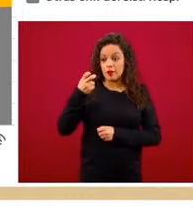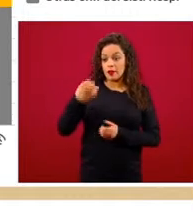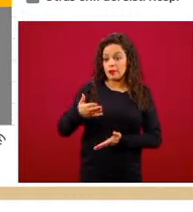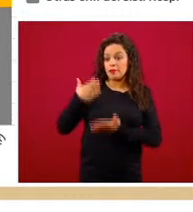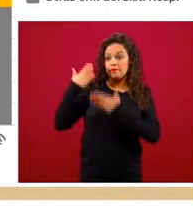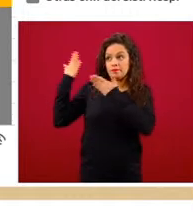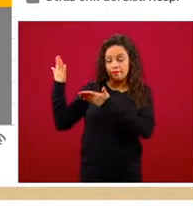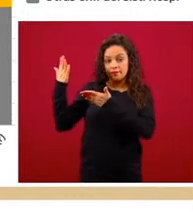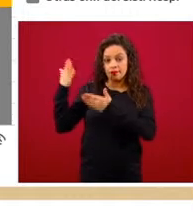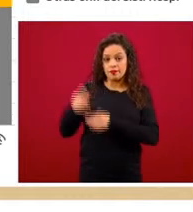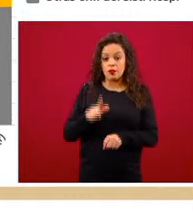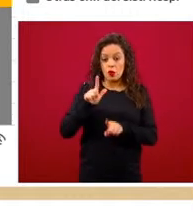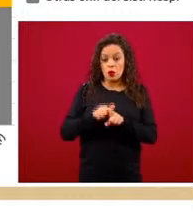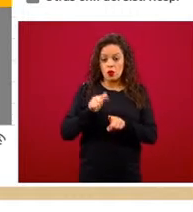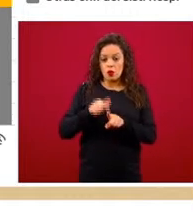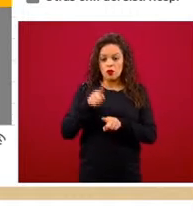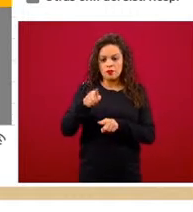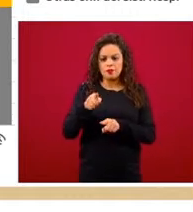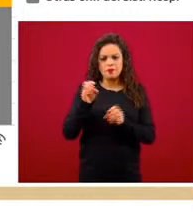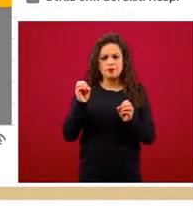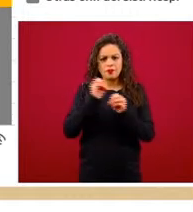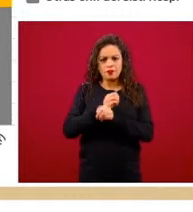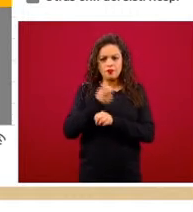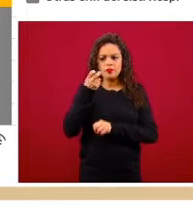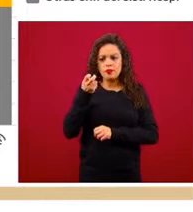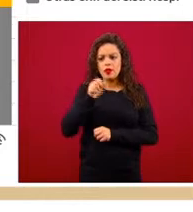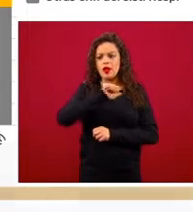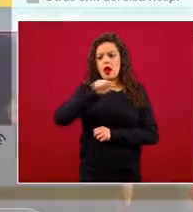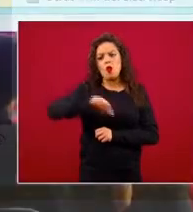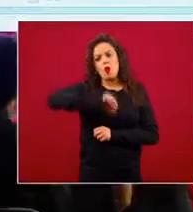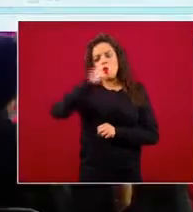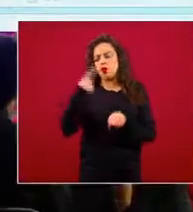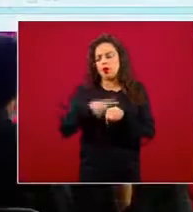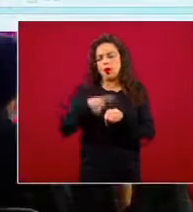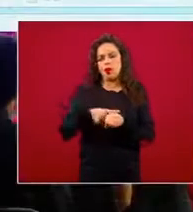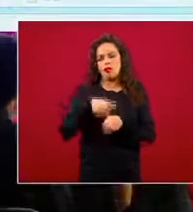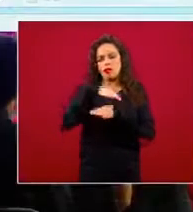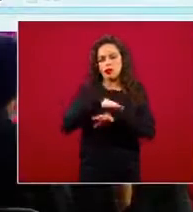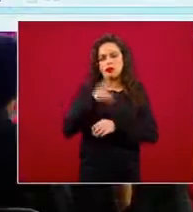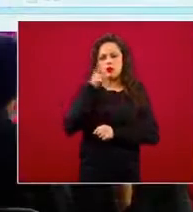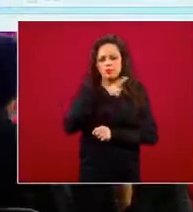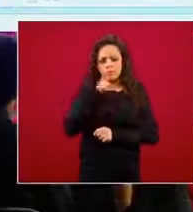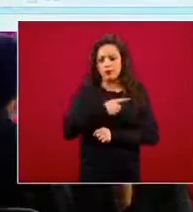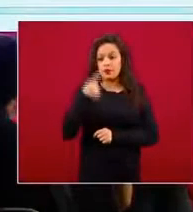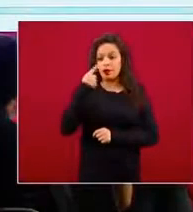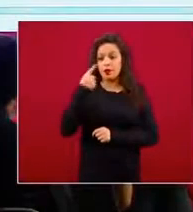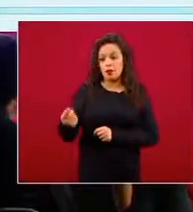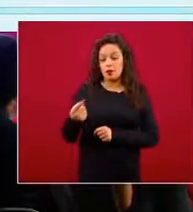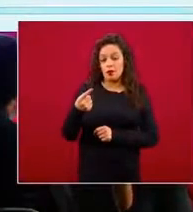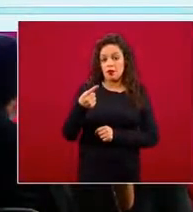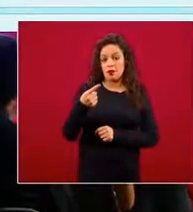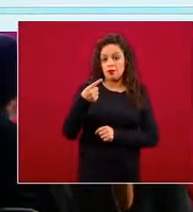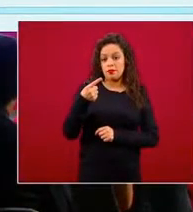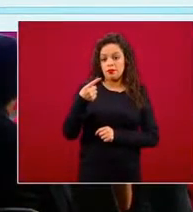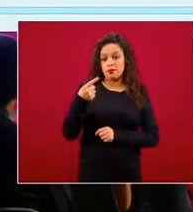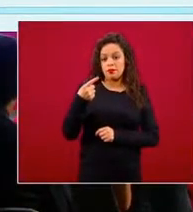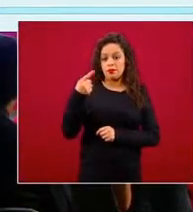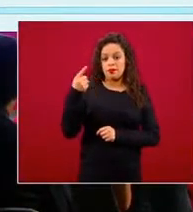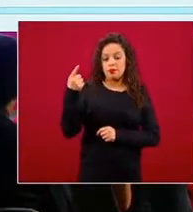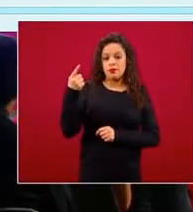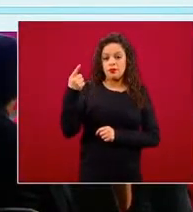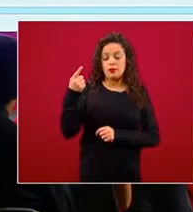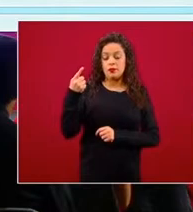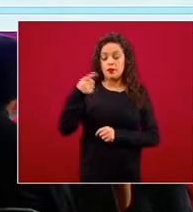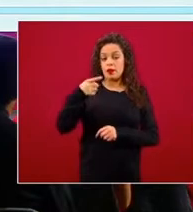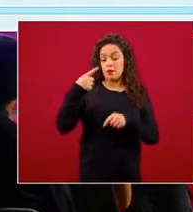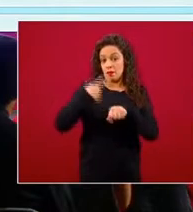So we can see a quarter and a third in most recent years from respiratory diseases that cause death. They were